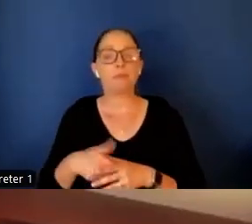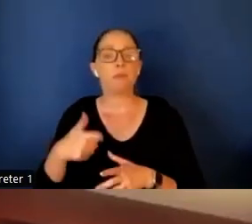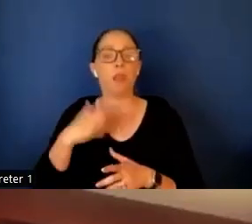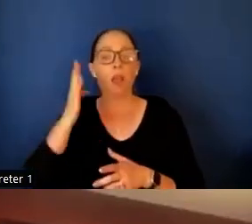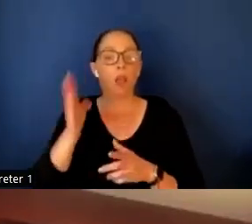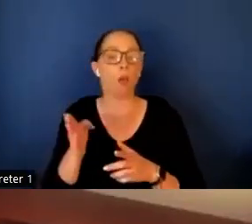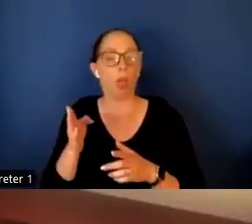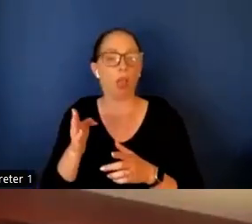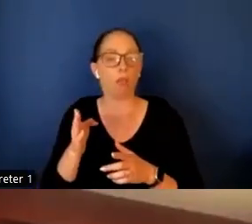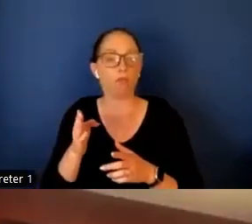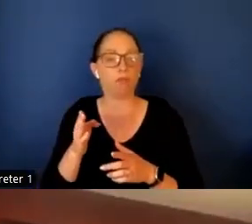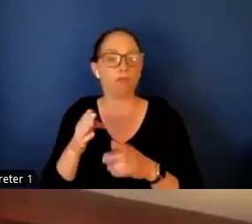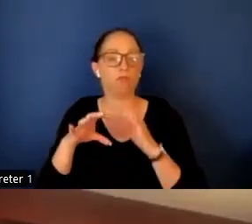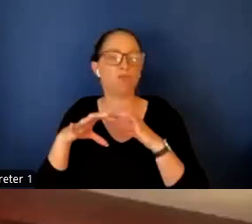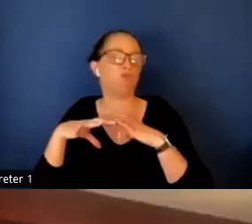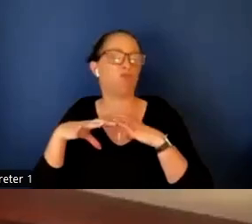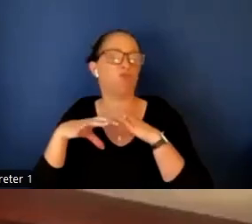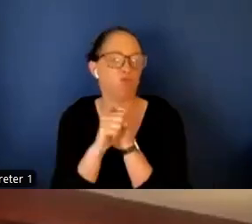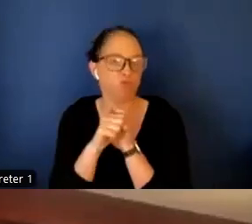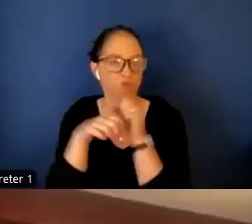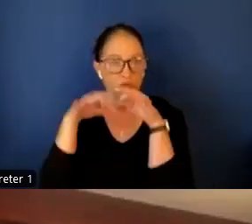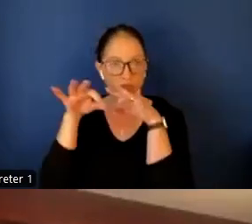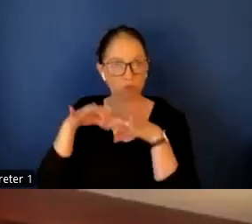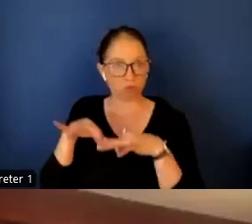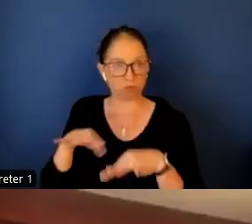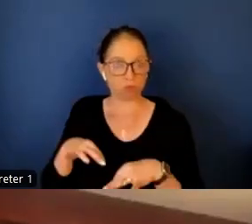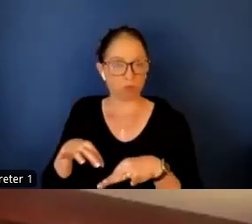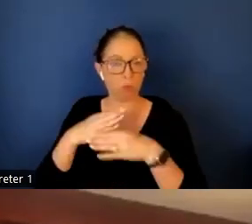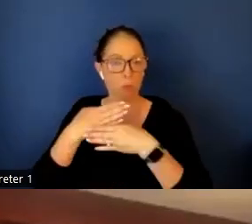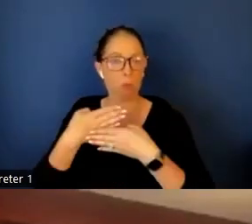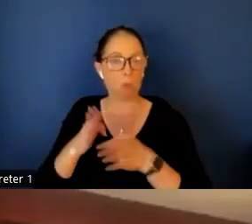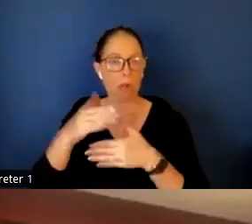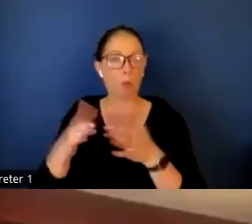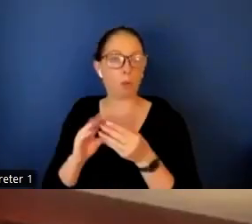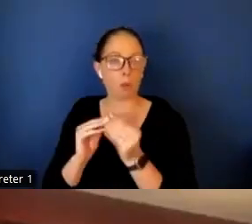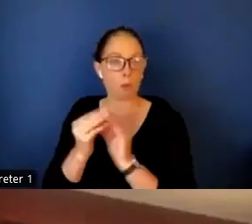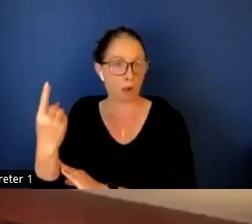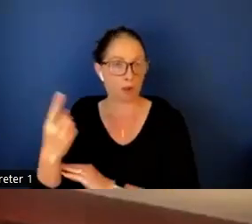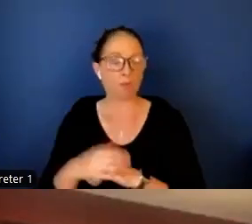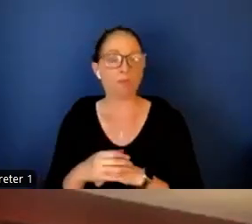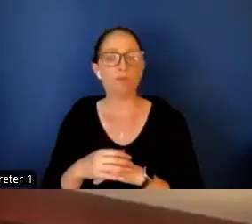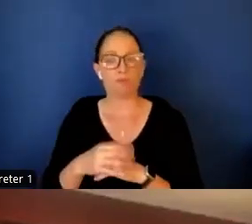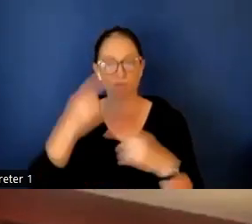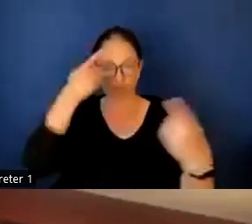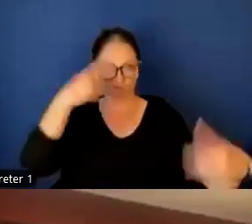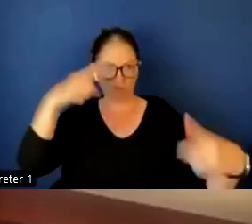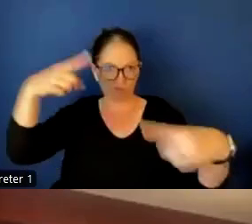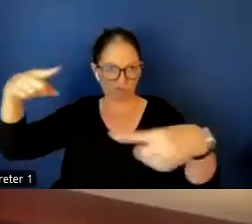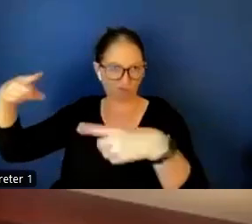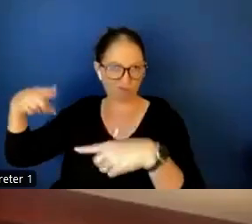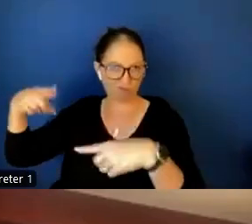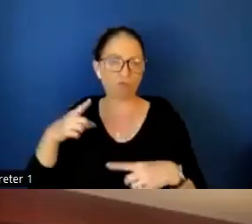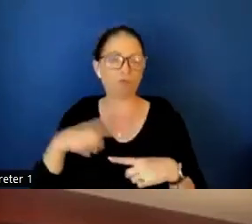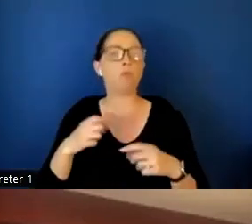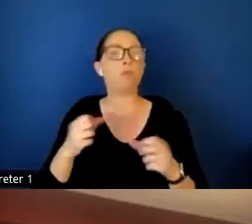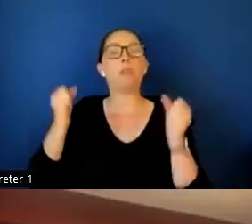just give you a quick rundown of what we spoke about in breakout room one. So the consensus on the amount of